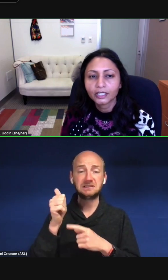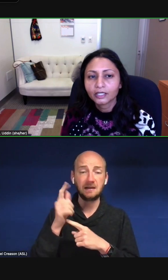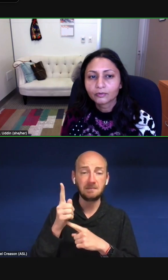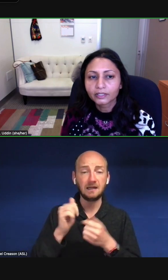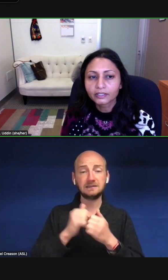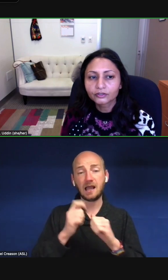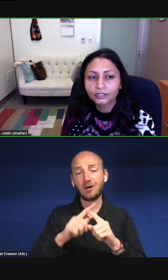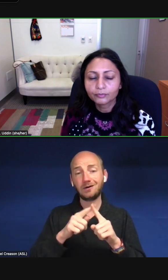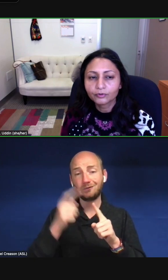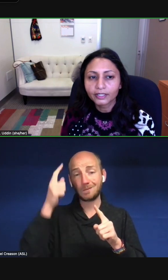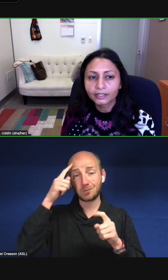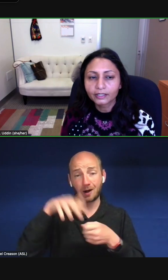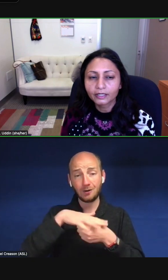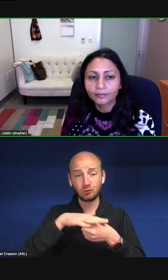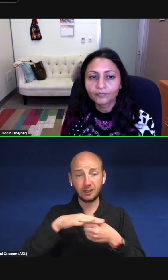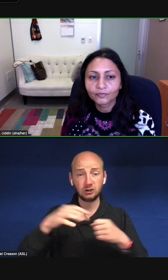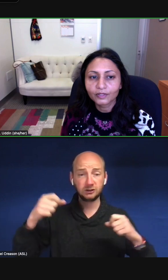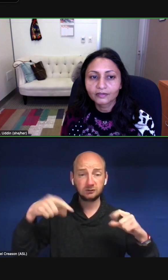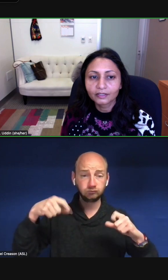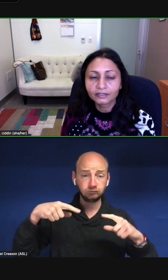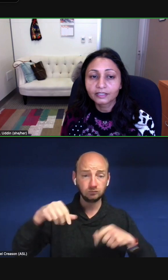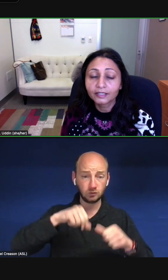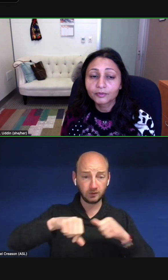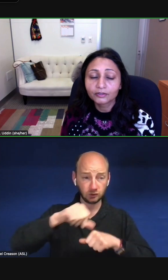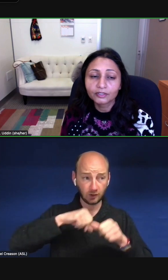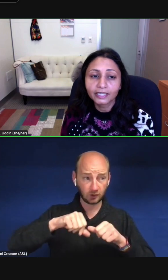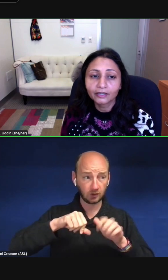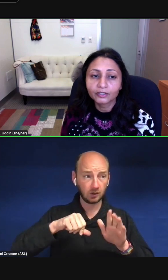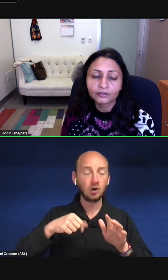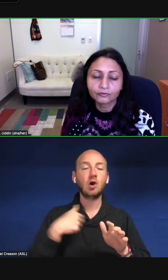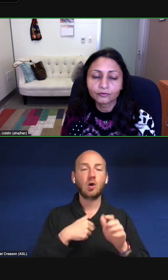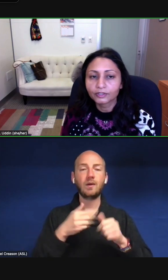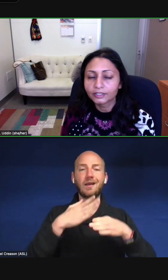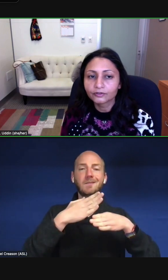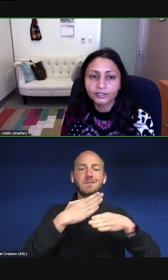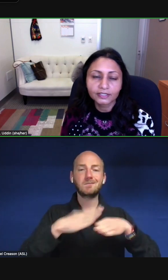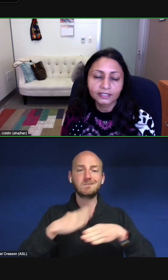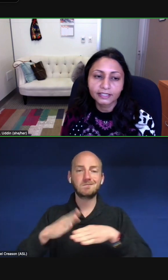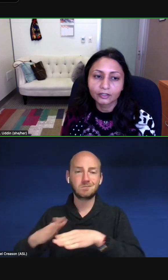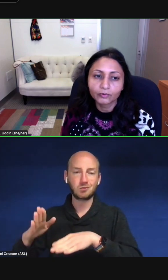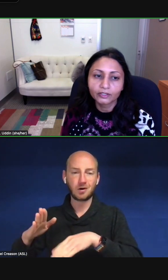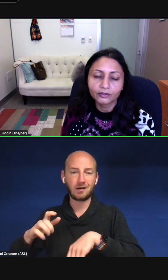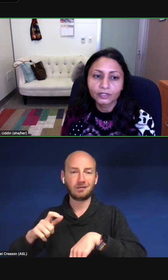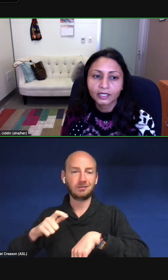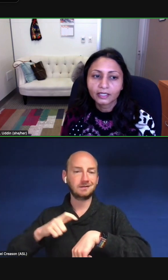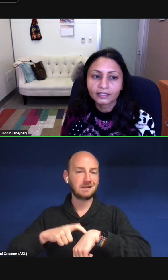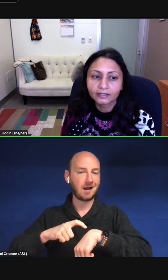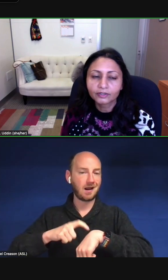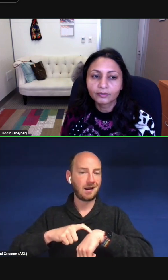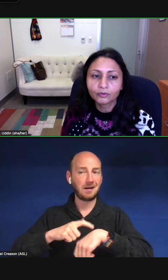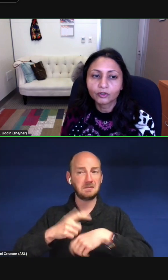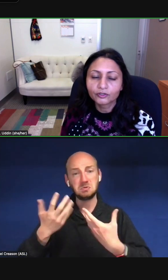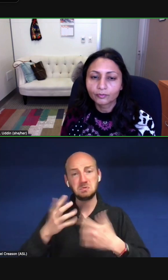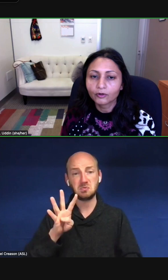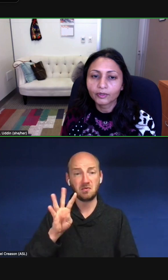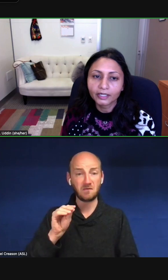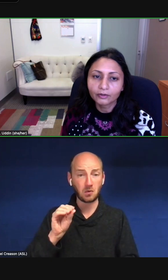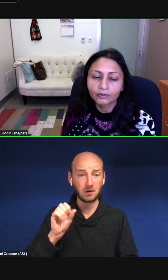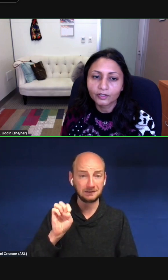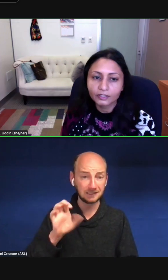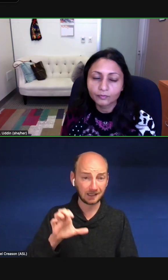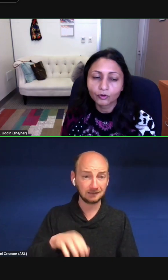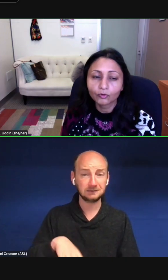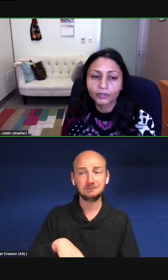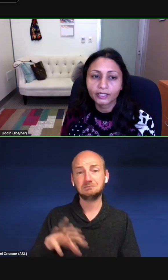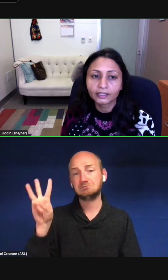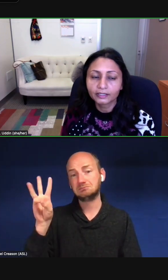each other, we can actually break the time series down into 40 or 60-second windows and say, okay, moment to moment, how